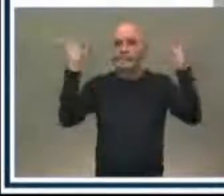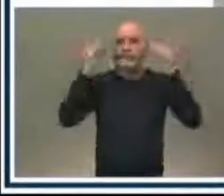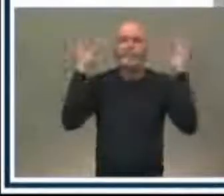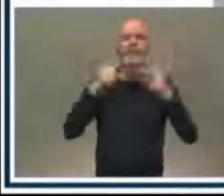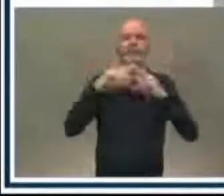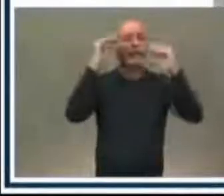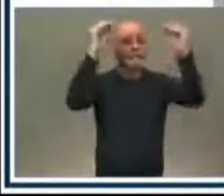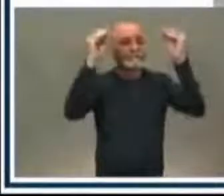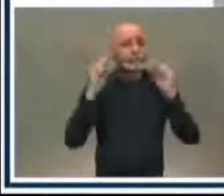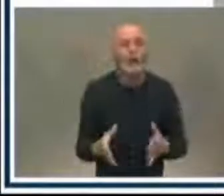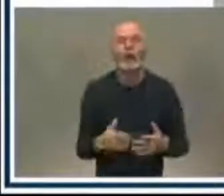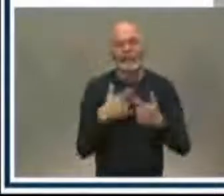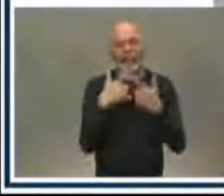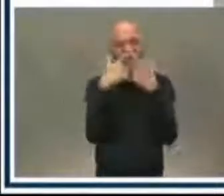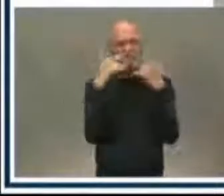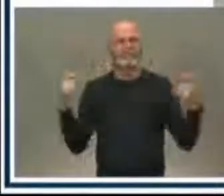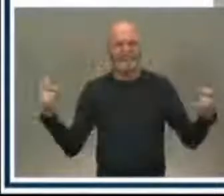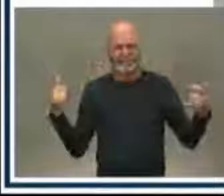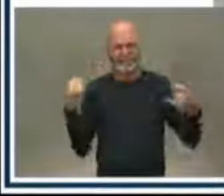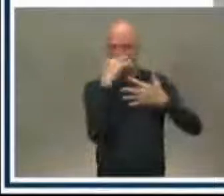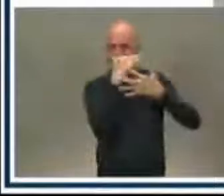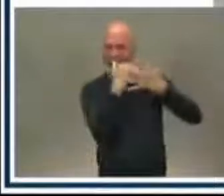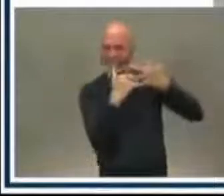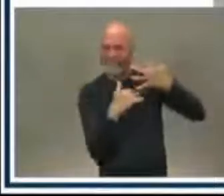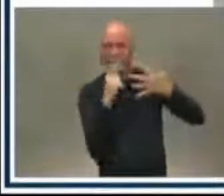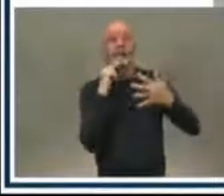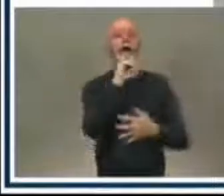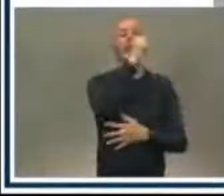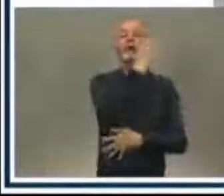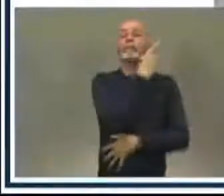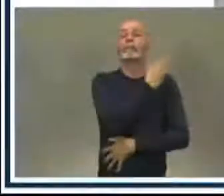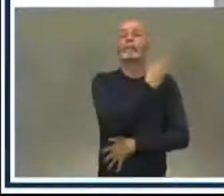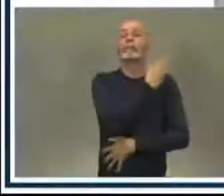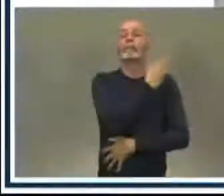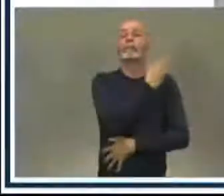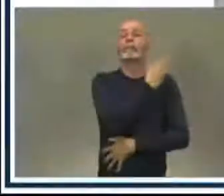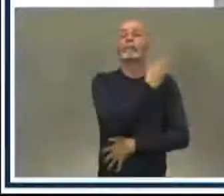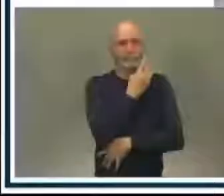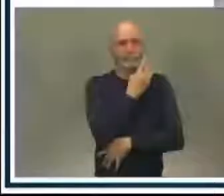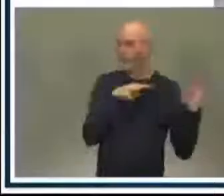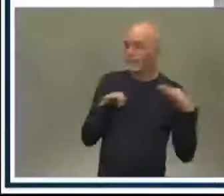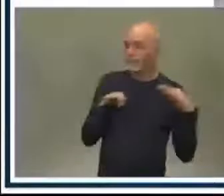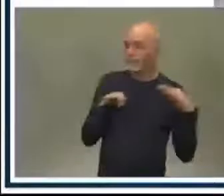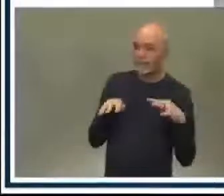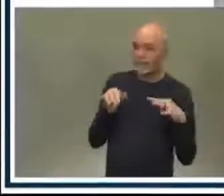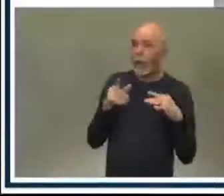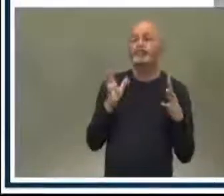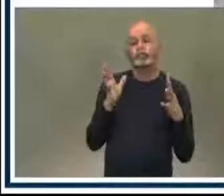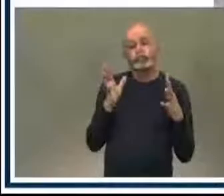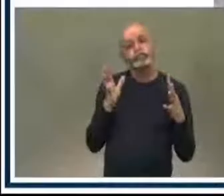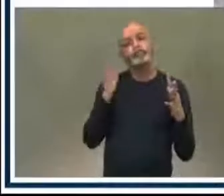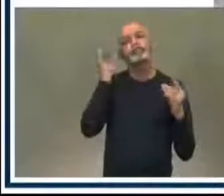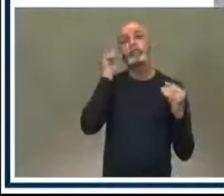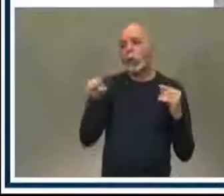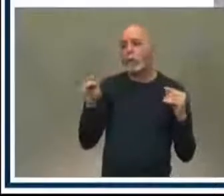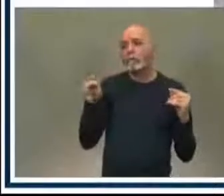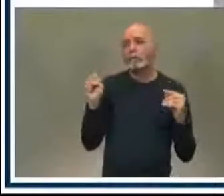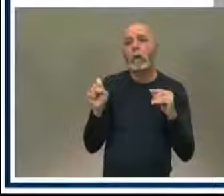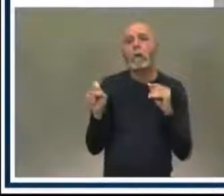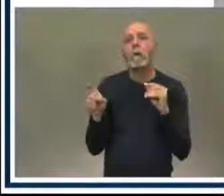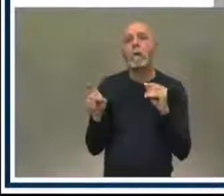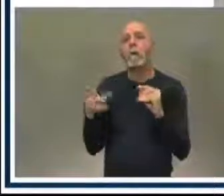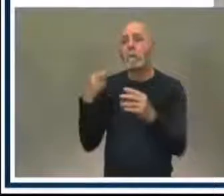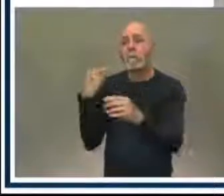provinces, there's been a lot of interest in what the vaccination rates are for these sectors here in Nova Scotia.